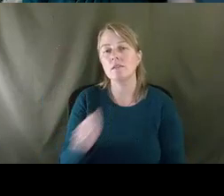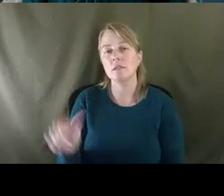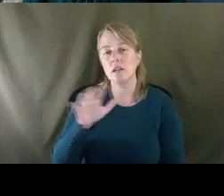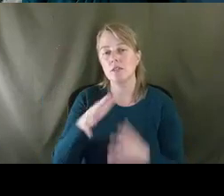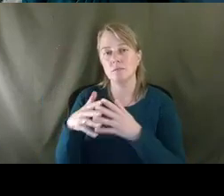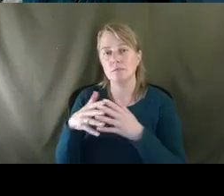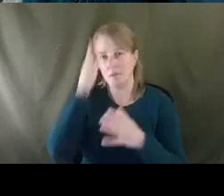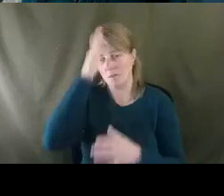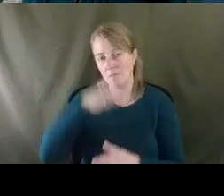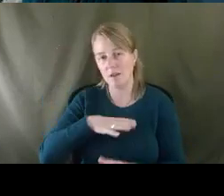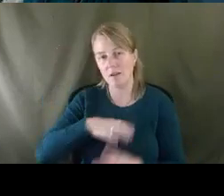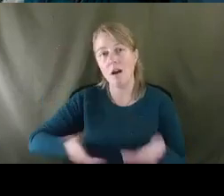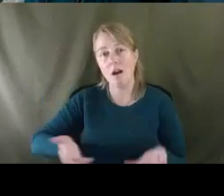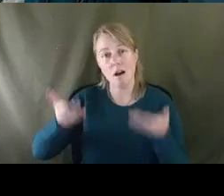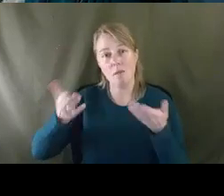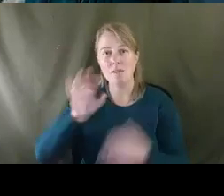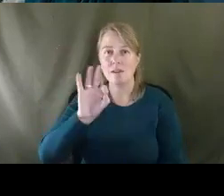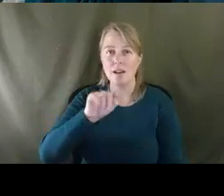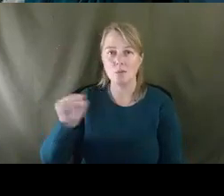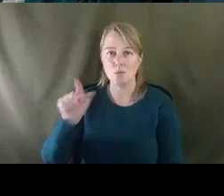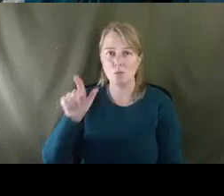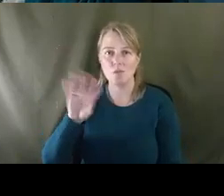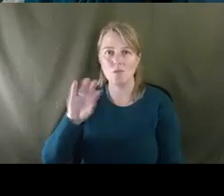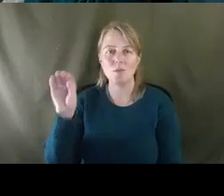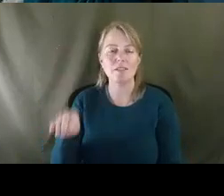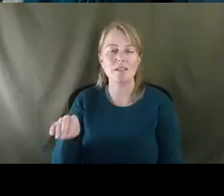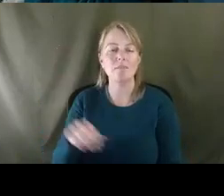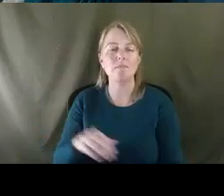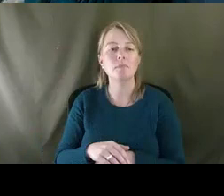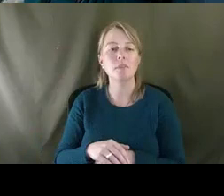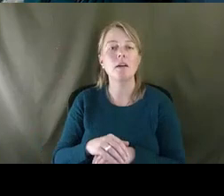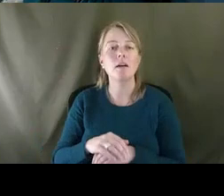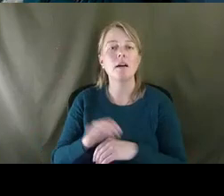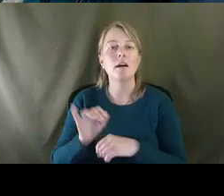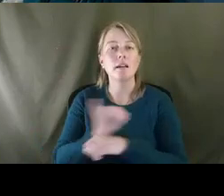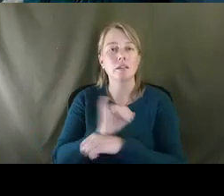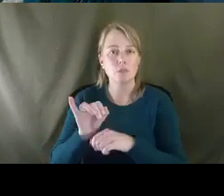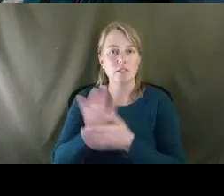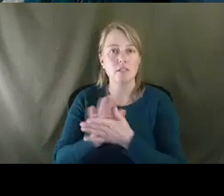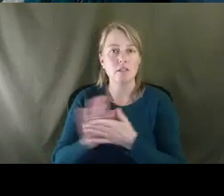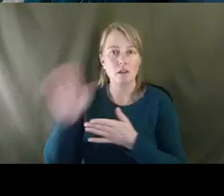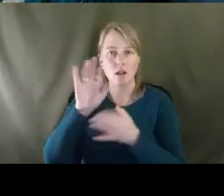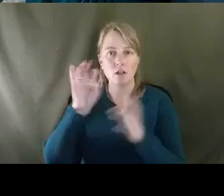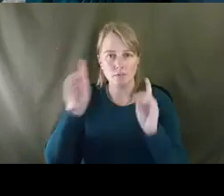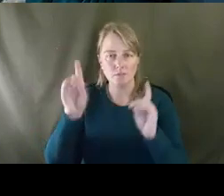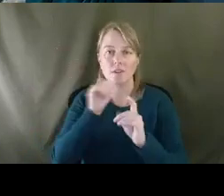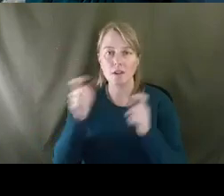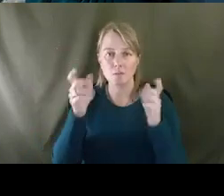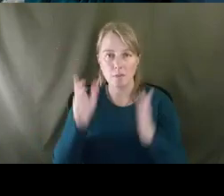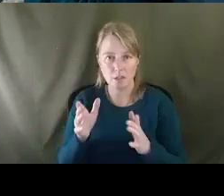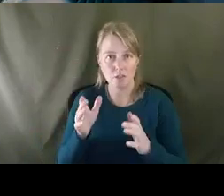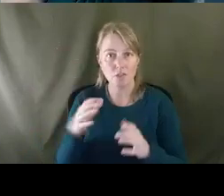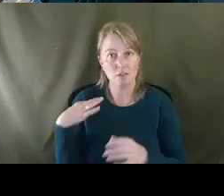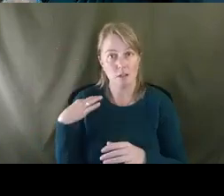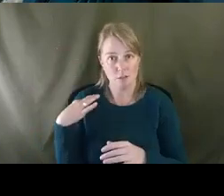anywhere from 9 to 24%. In industries where plenty of college-educated non-managers are eligible